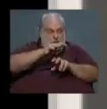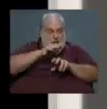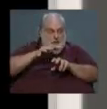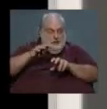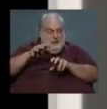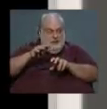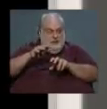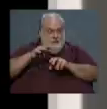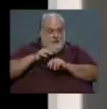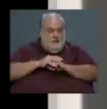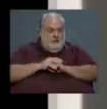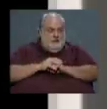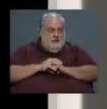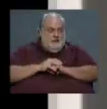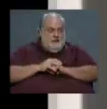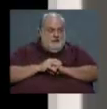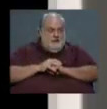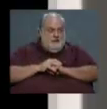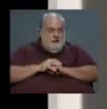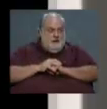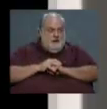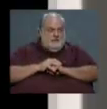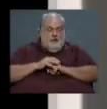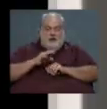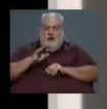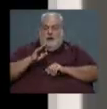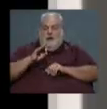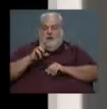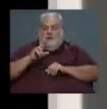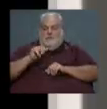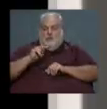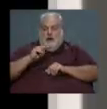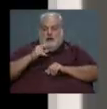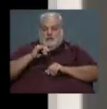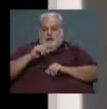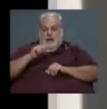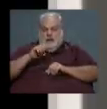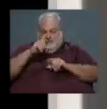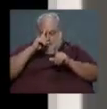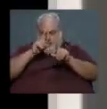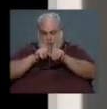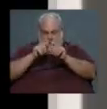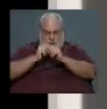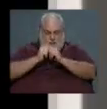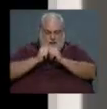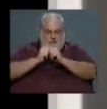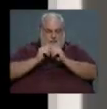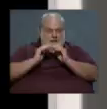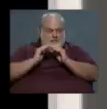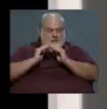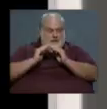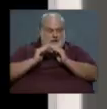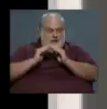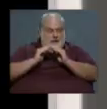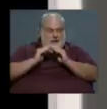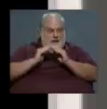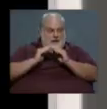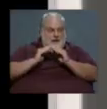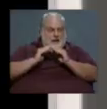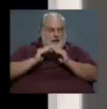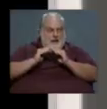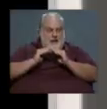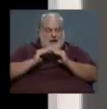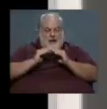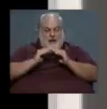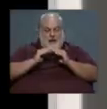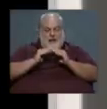there. That right there is a franchise agreement we're going to be reaching with the city. The actually flow is going to be about another 20